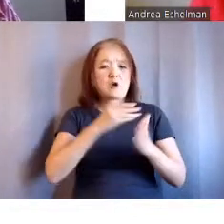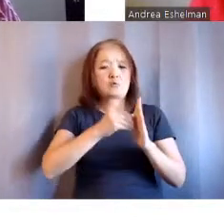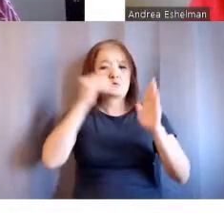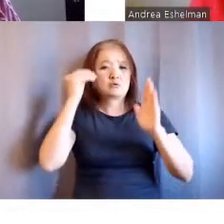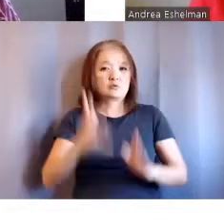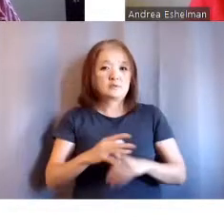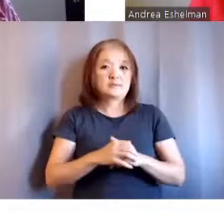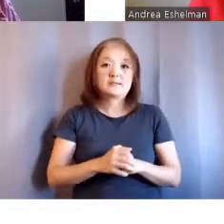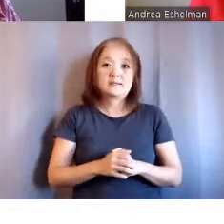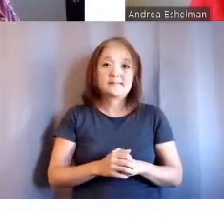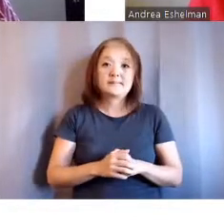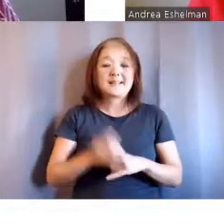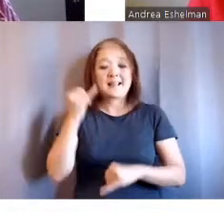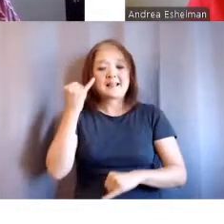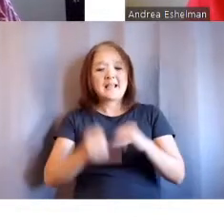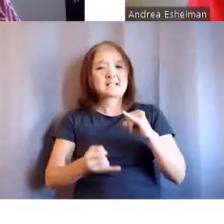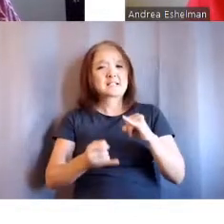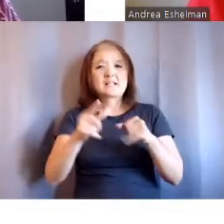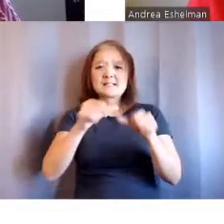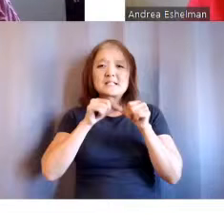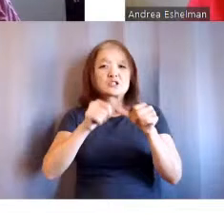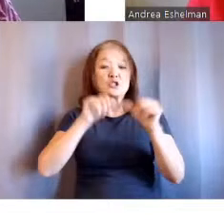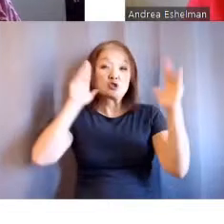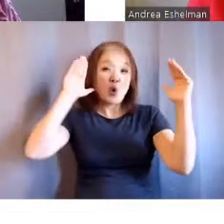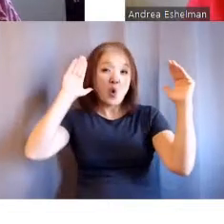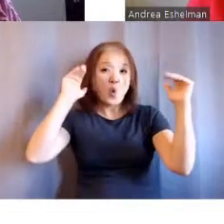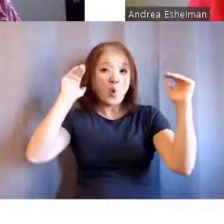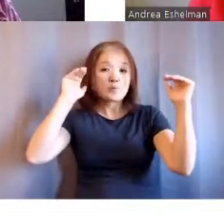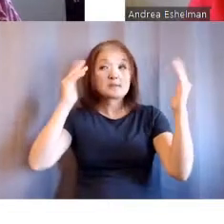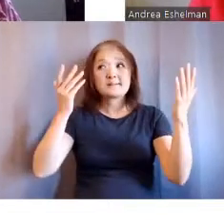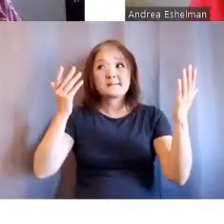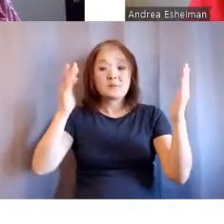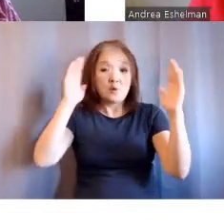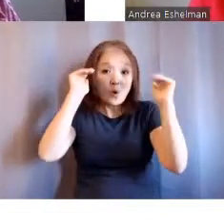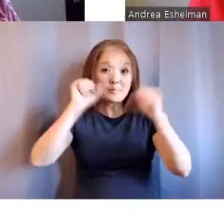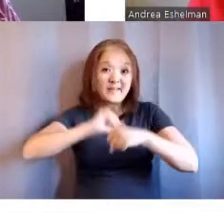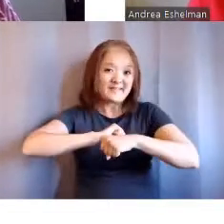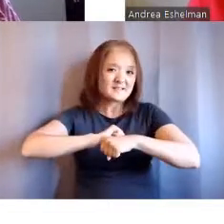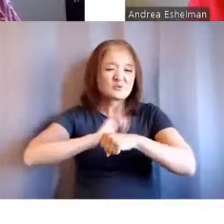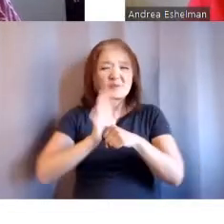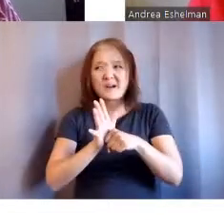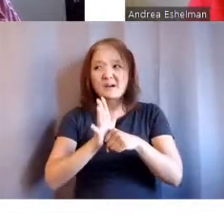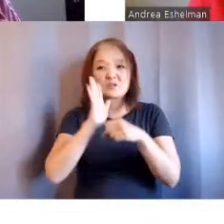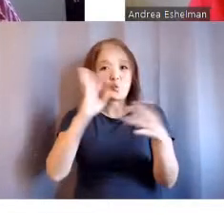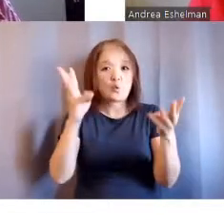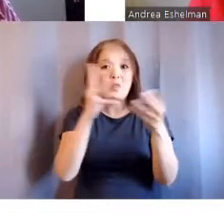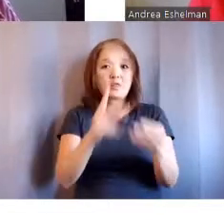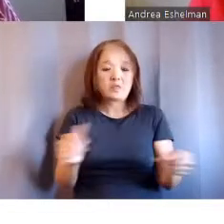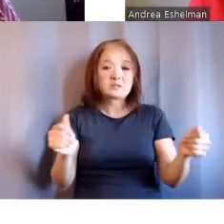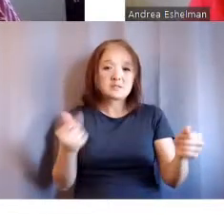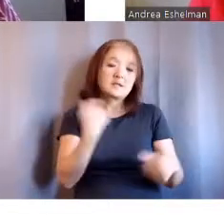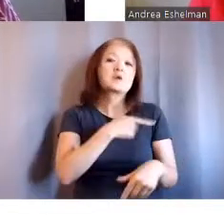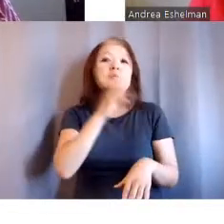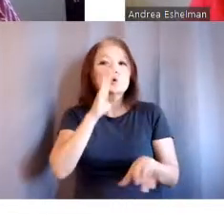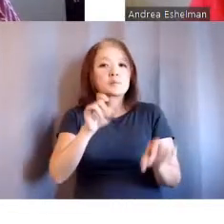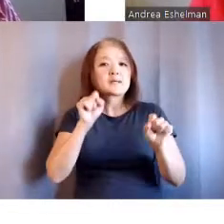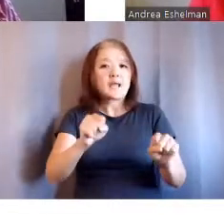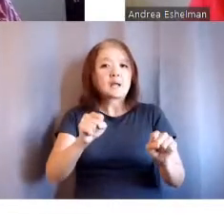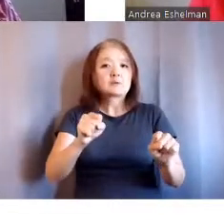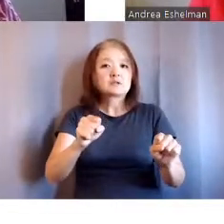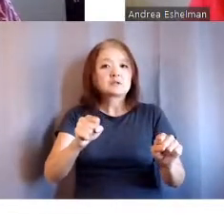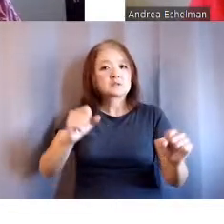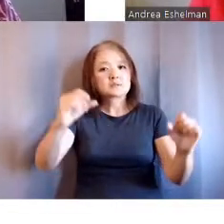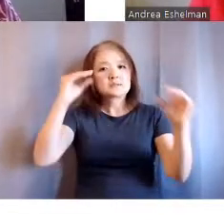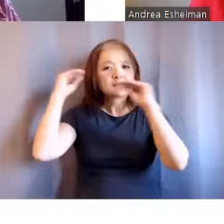let's just keep up the hope. The hope that, you know, the coronavirus will go away, the hope that we will be able to educate